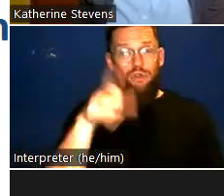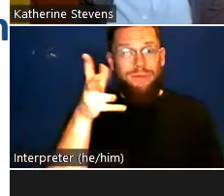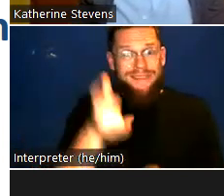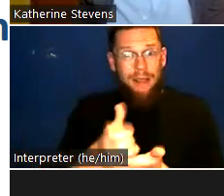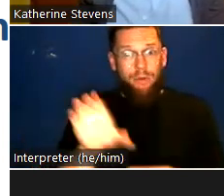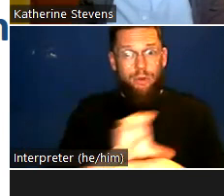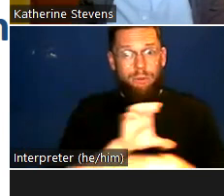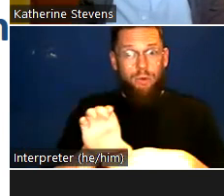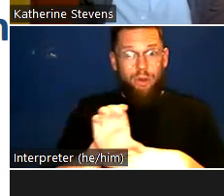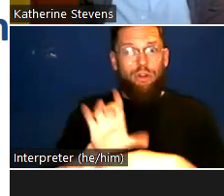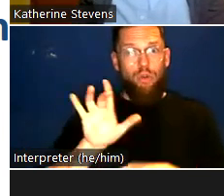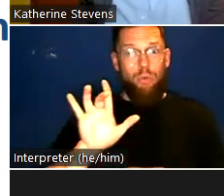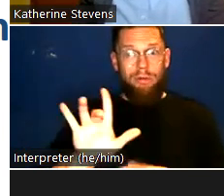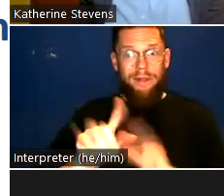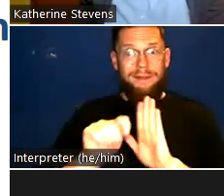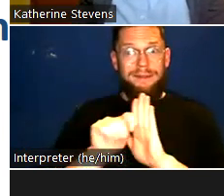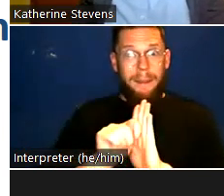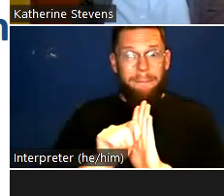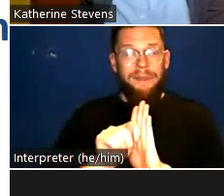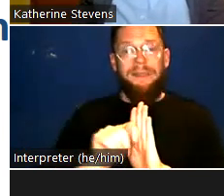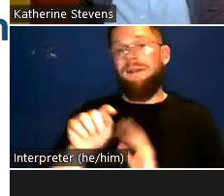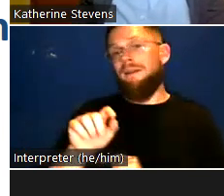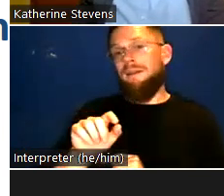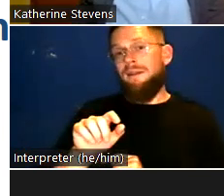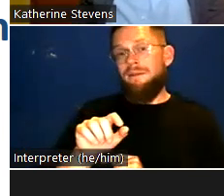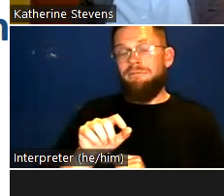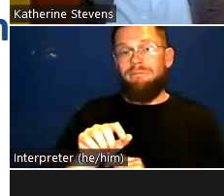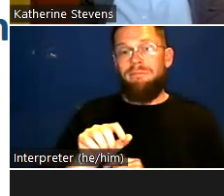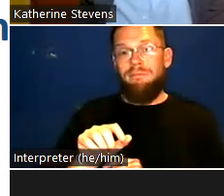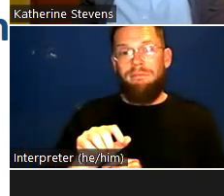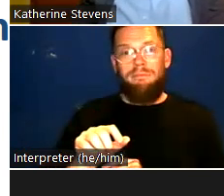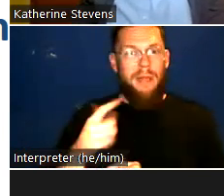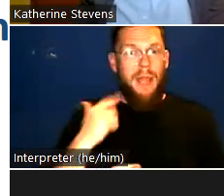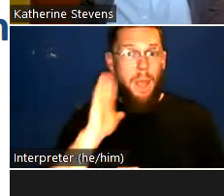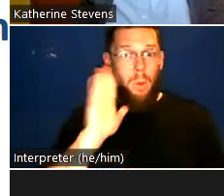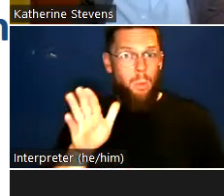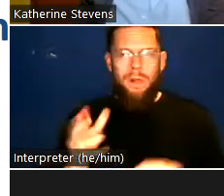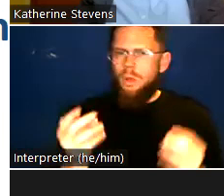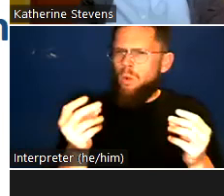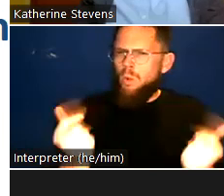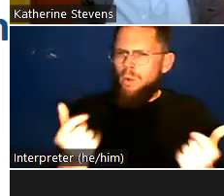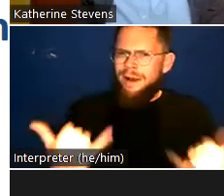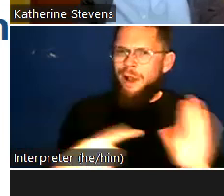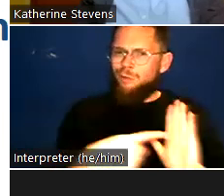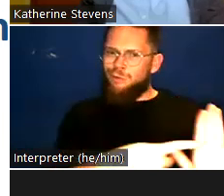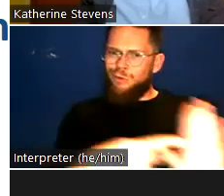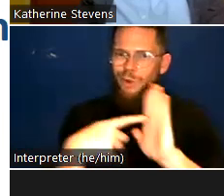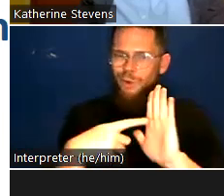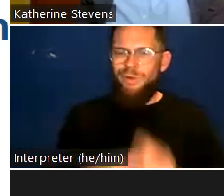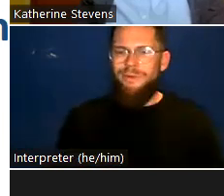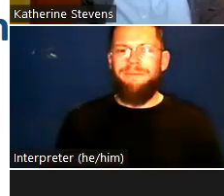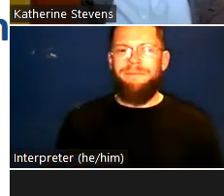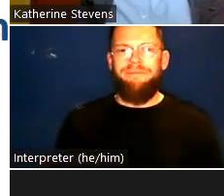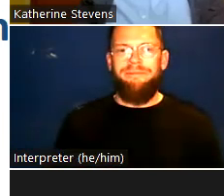that template, budget template link in the application. So I'll just do a quick orientation to this sheet that we're looking at